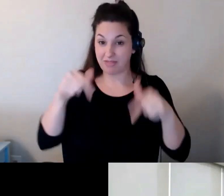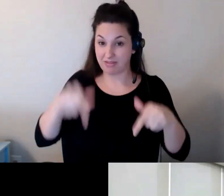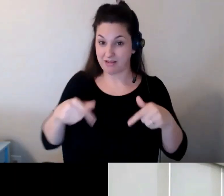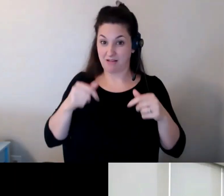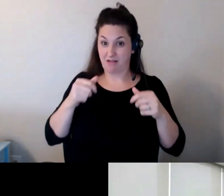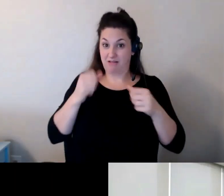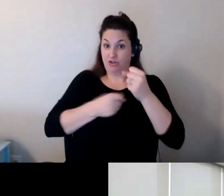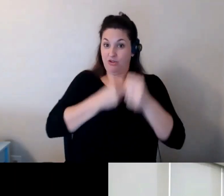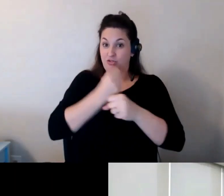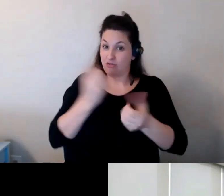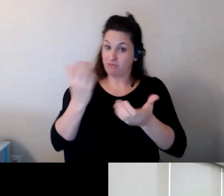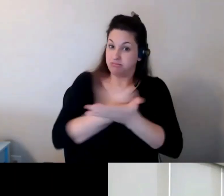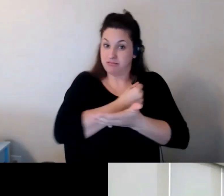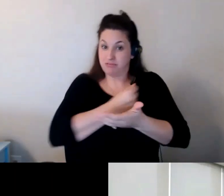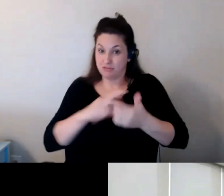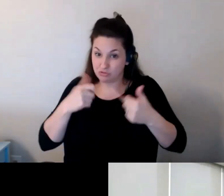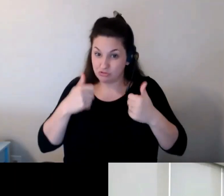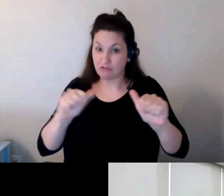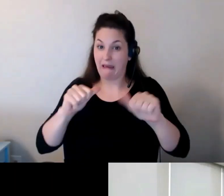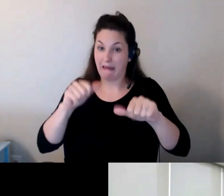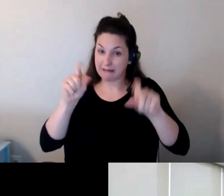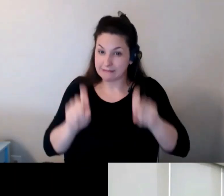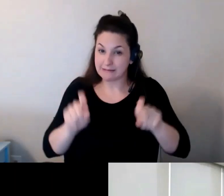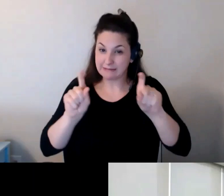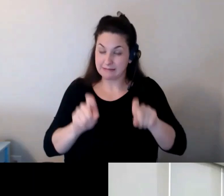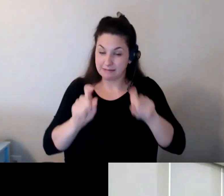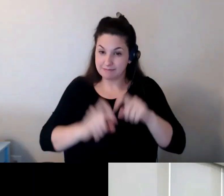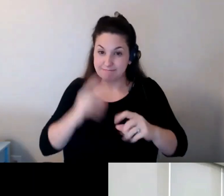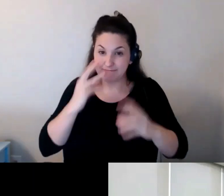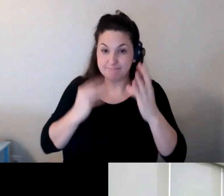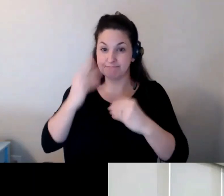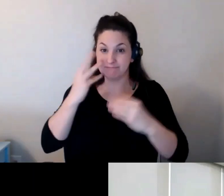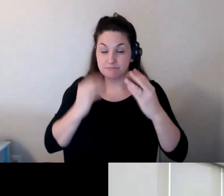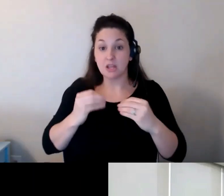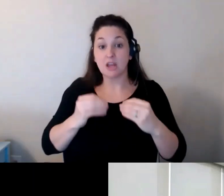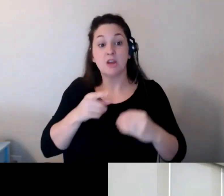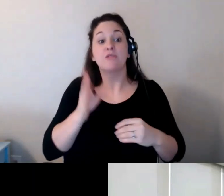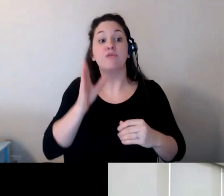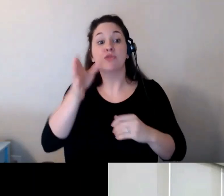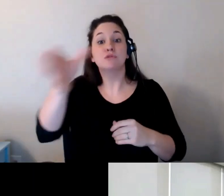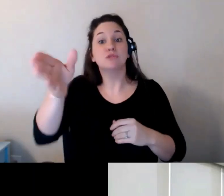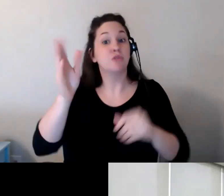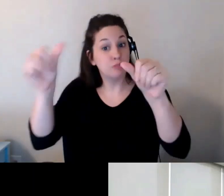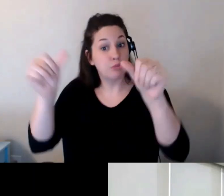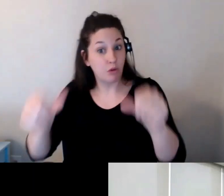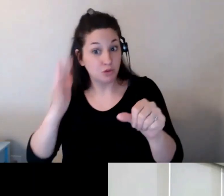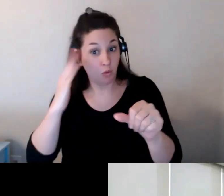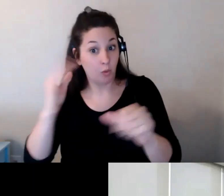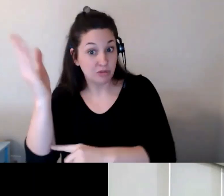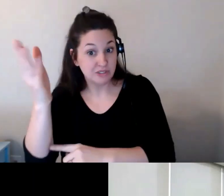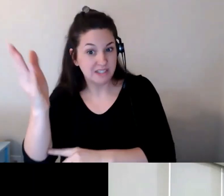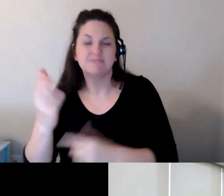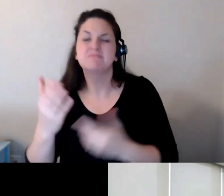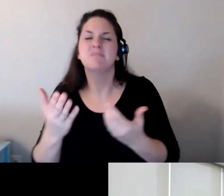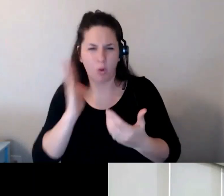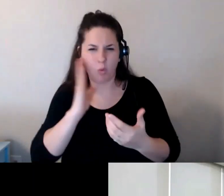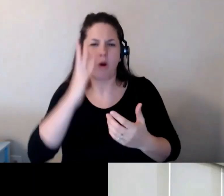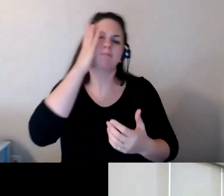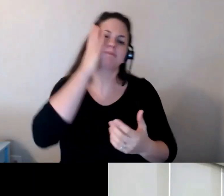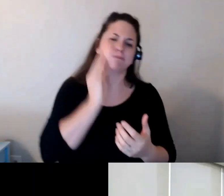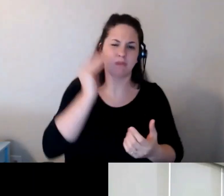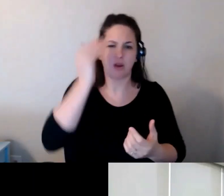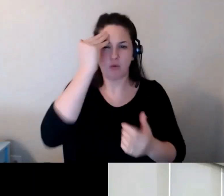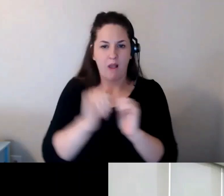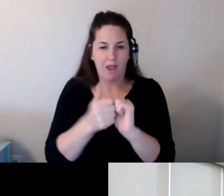out. And then for those presenting posters in the future, they'll have that knowledge on how to use the system.